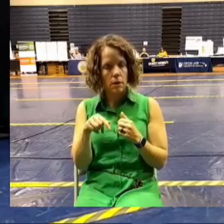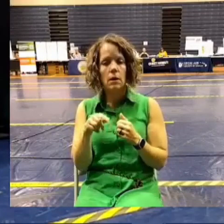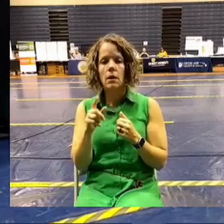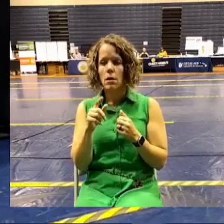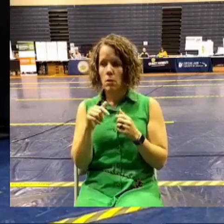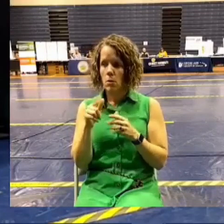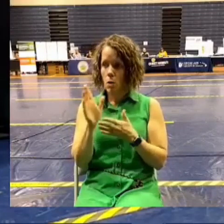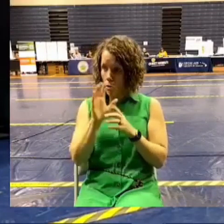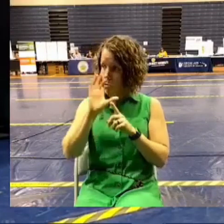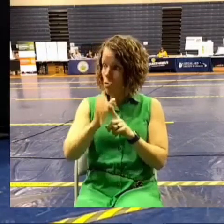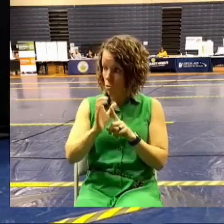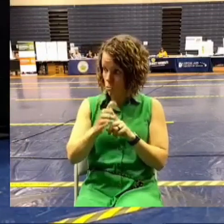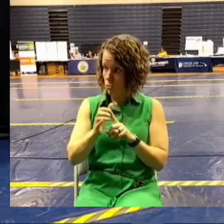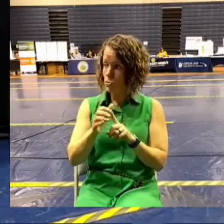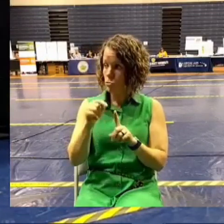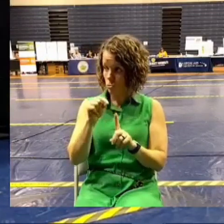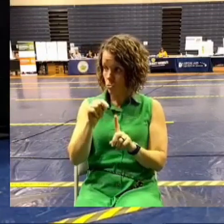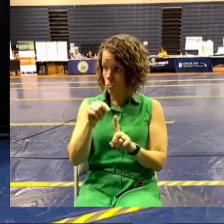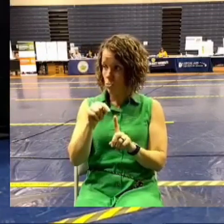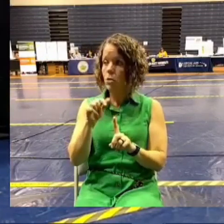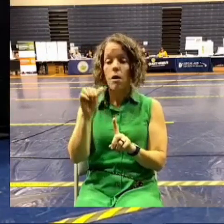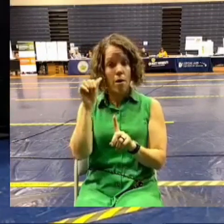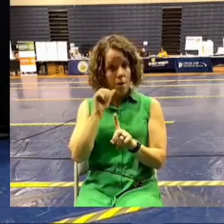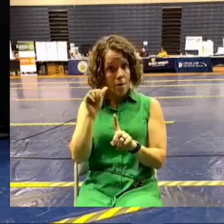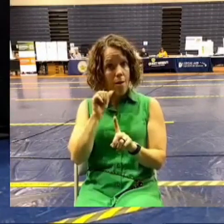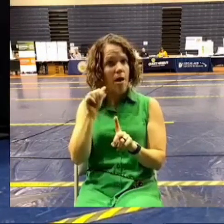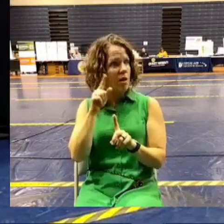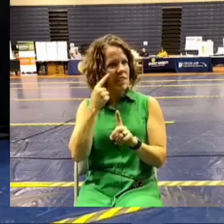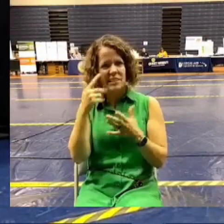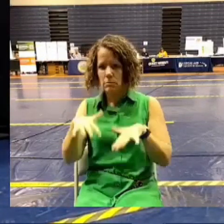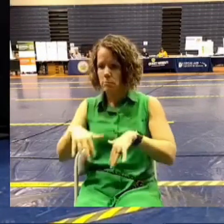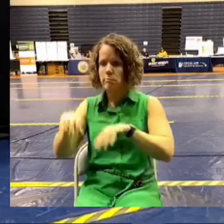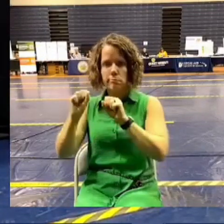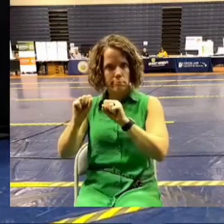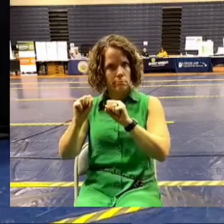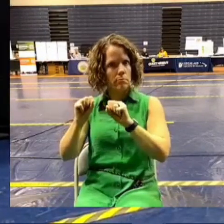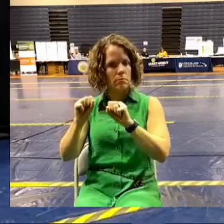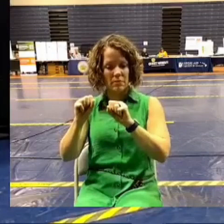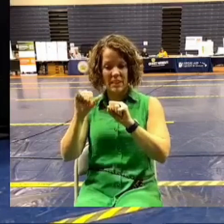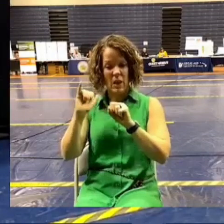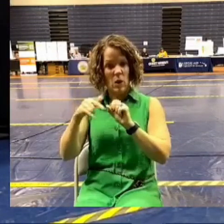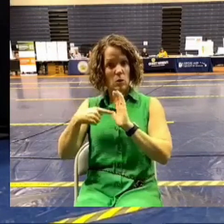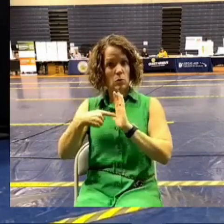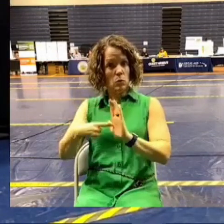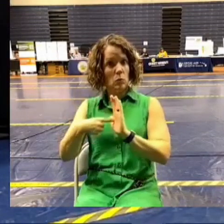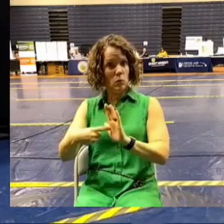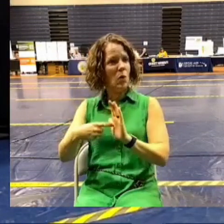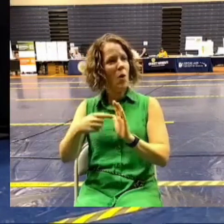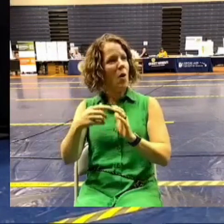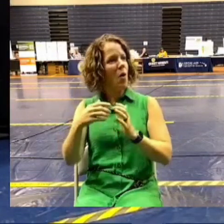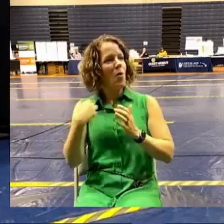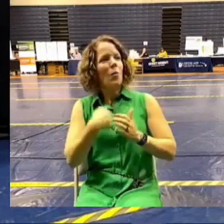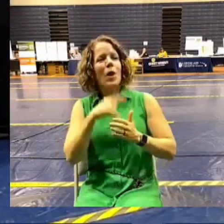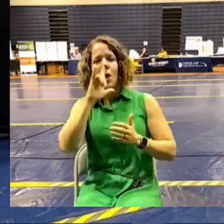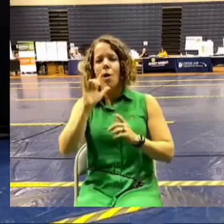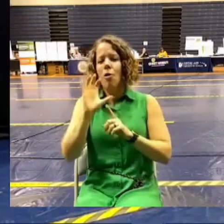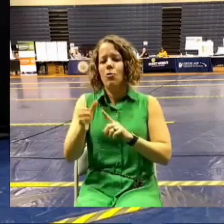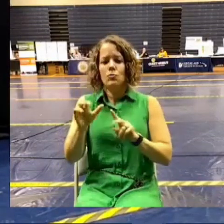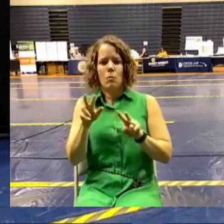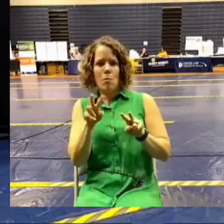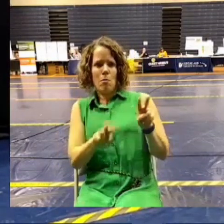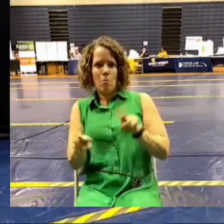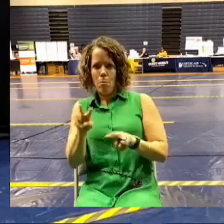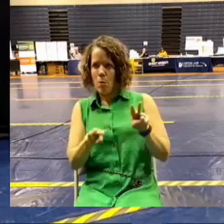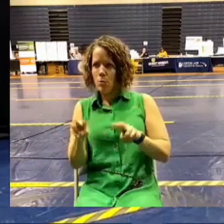moku, has taken it by the horns from the very beginning, and it looks like cultural monitors. And so